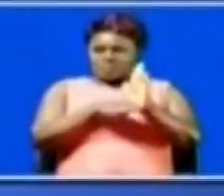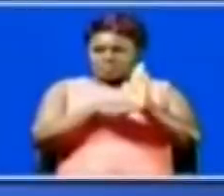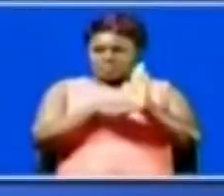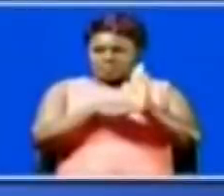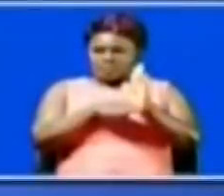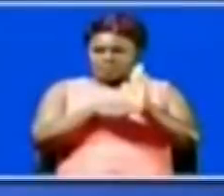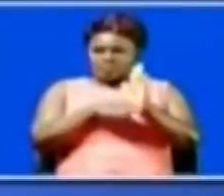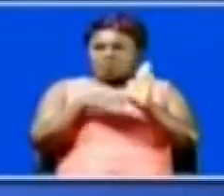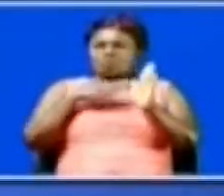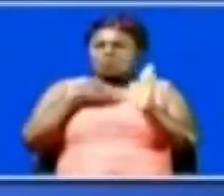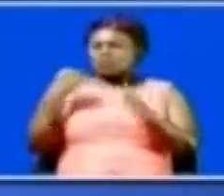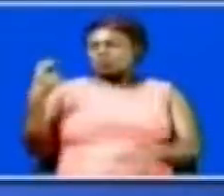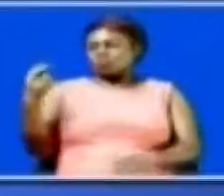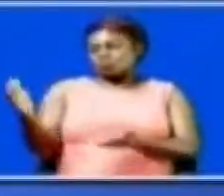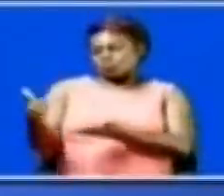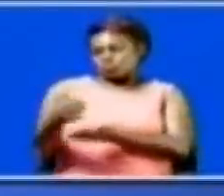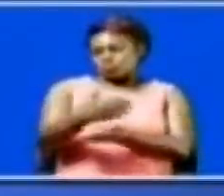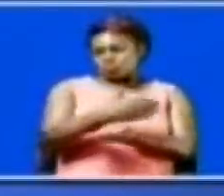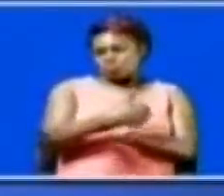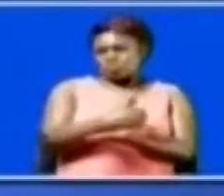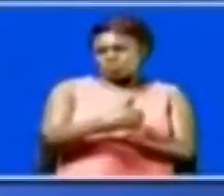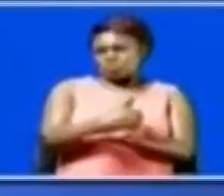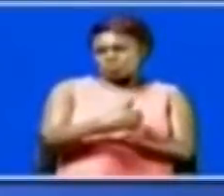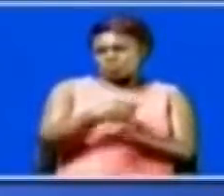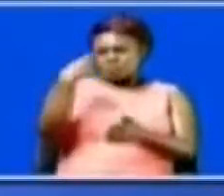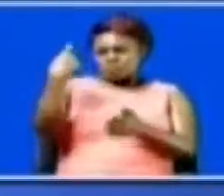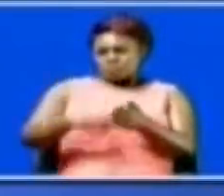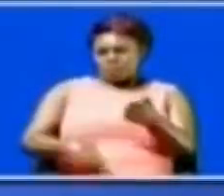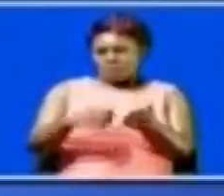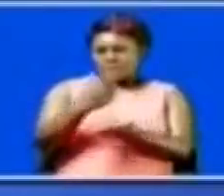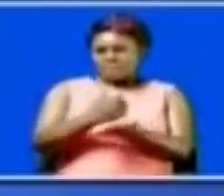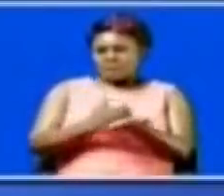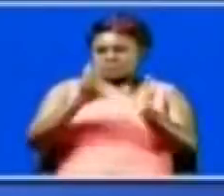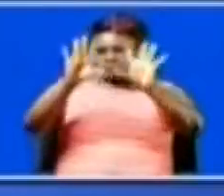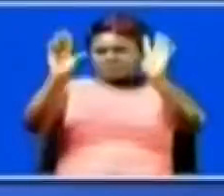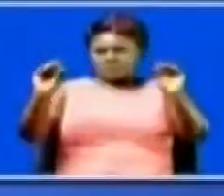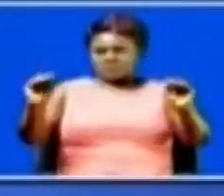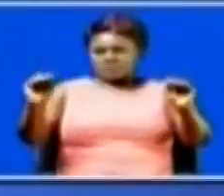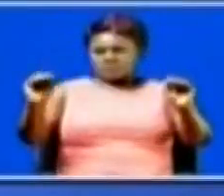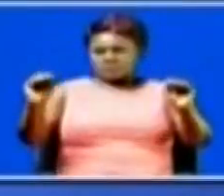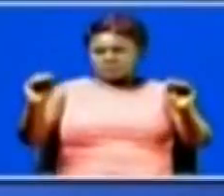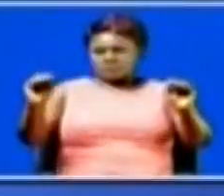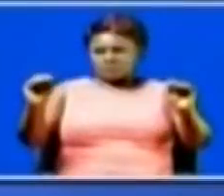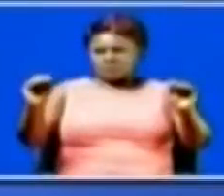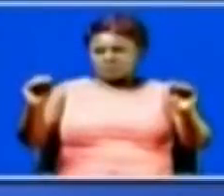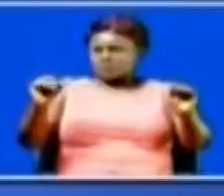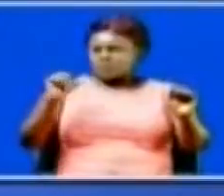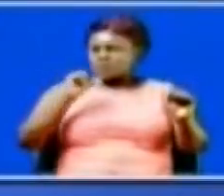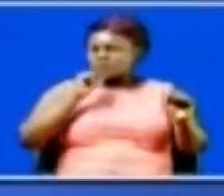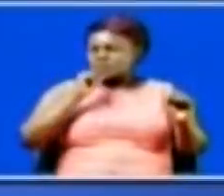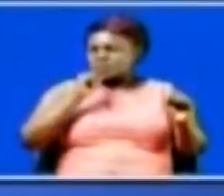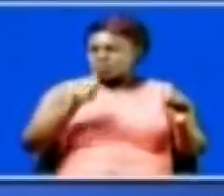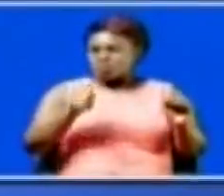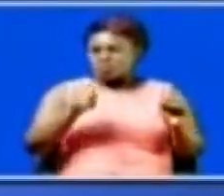even if you have to do fiscal consolidation, the revenue side of the budget is not what is going to do